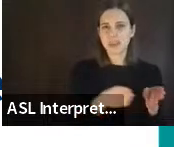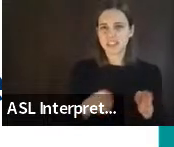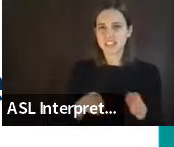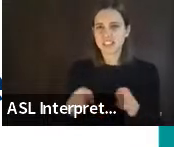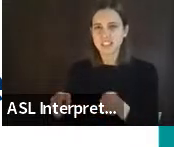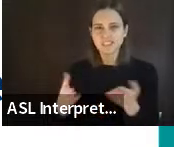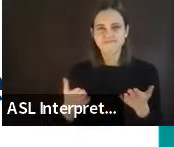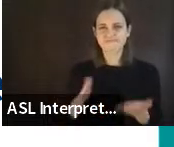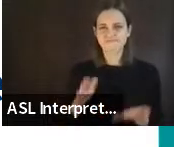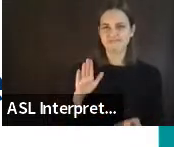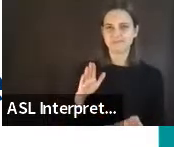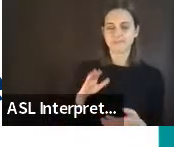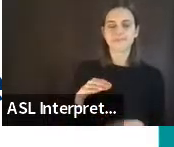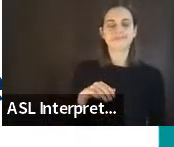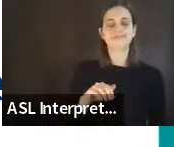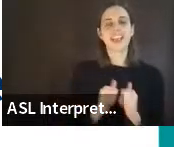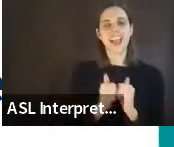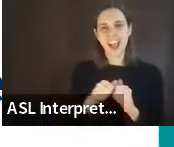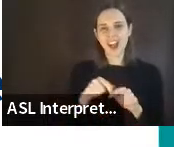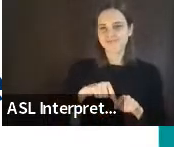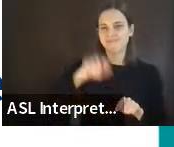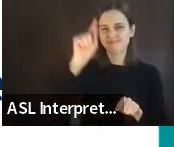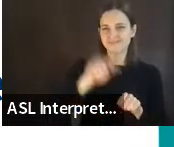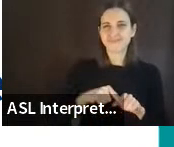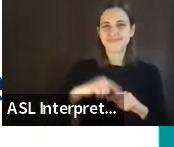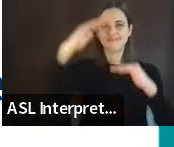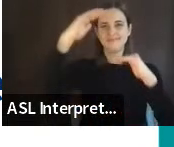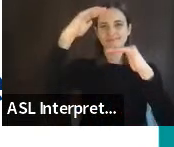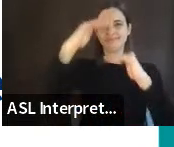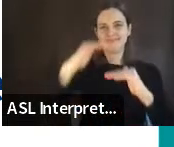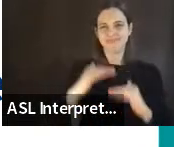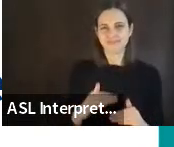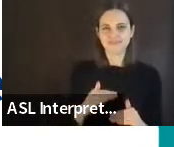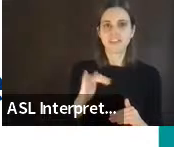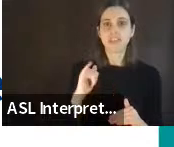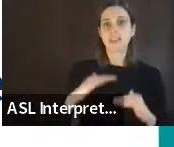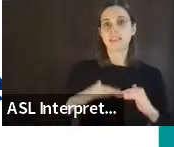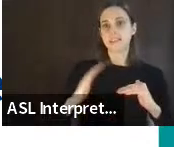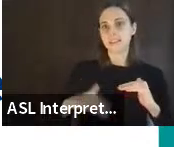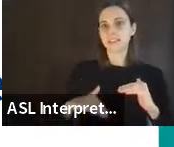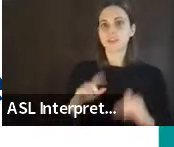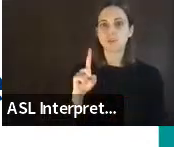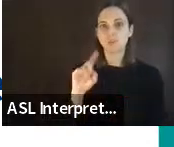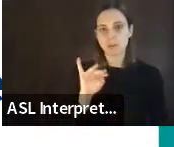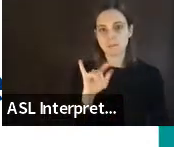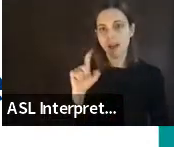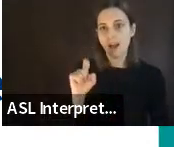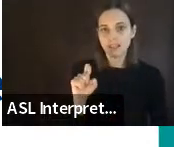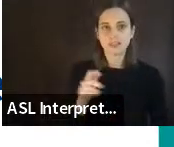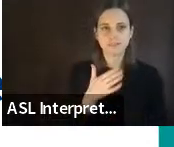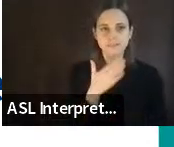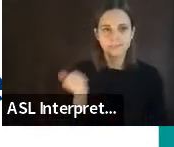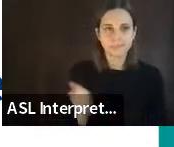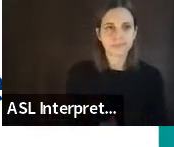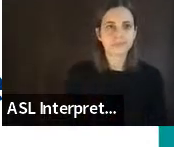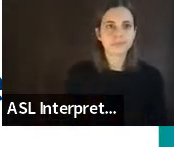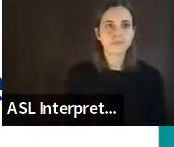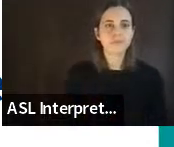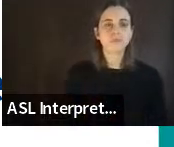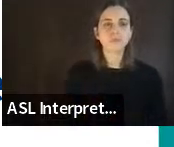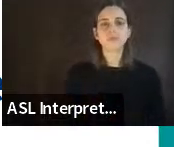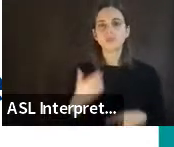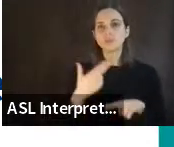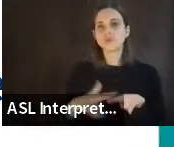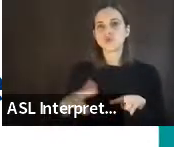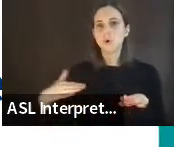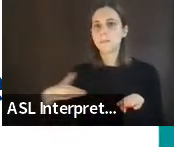ours are less than a mile. A lot of them are actually around a half mile. We have those short merges, weaves, and diverges. An example of this is the northbound Hayden Island